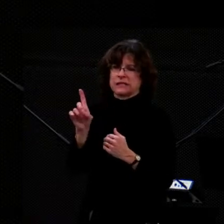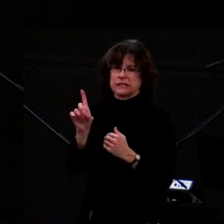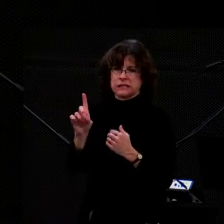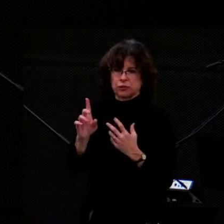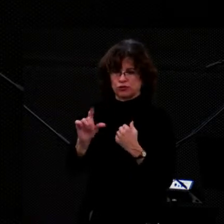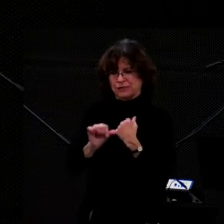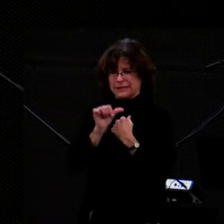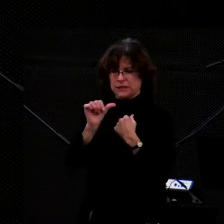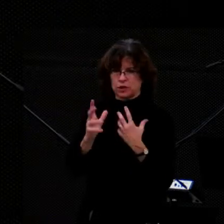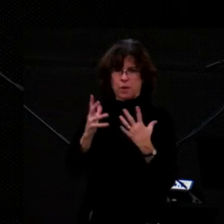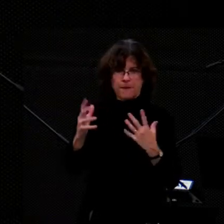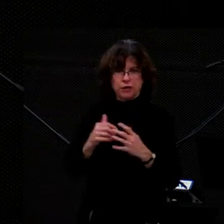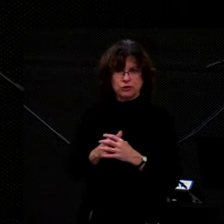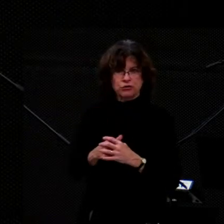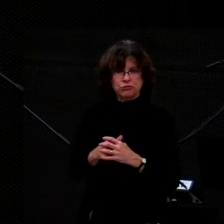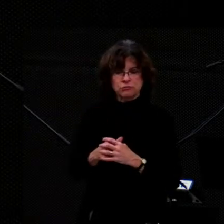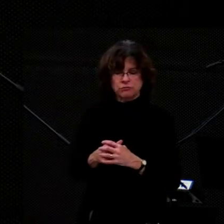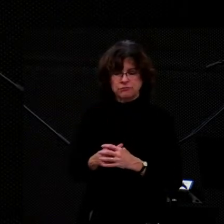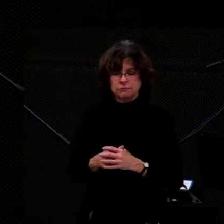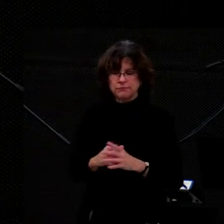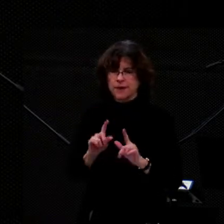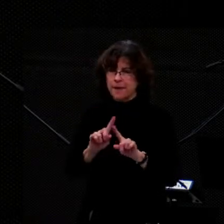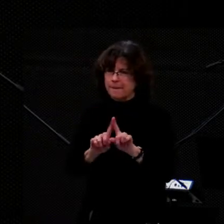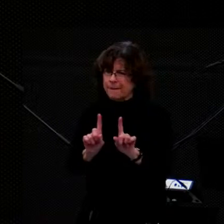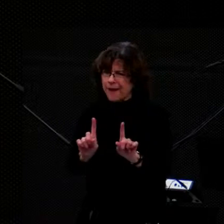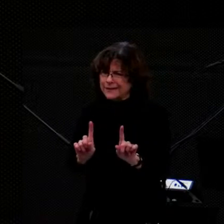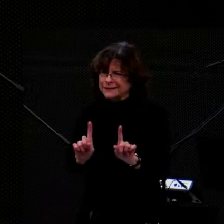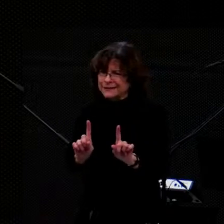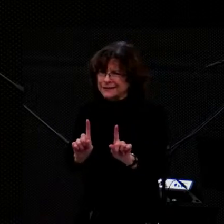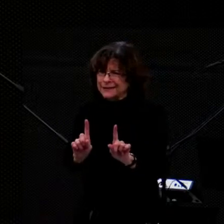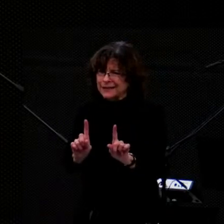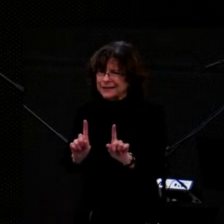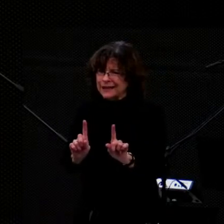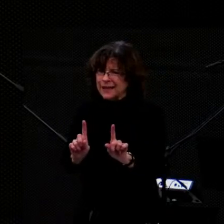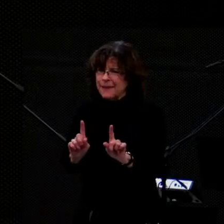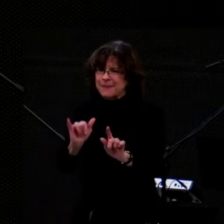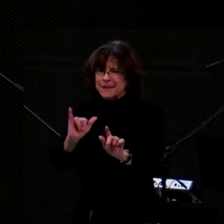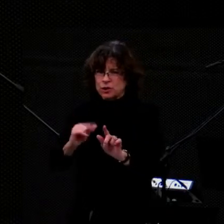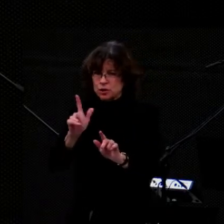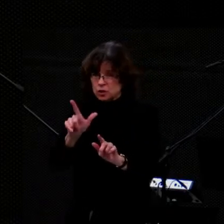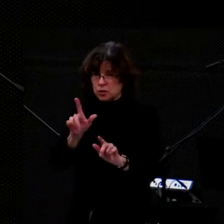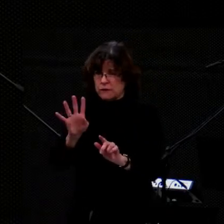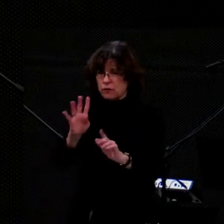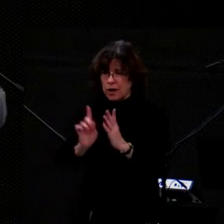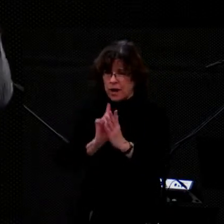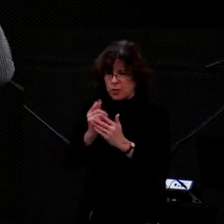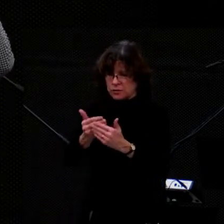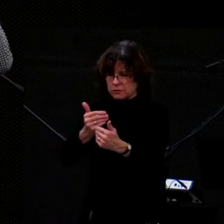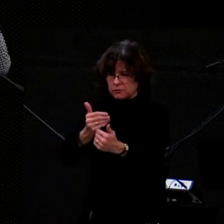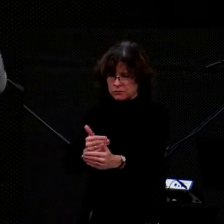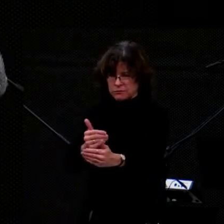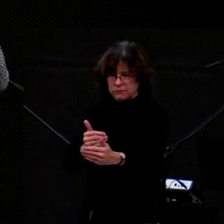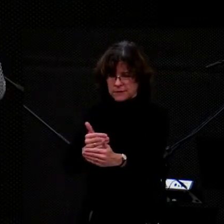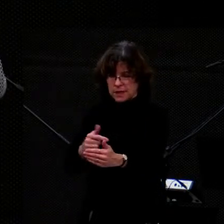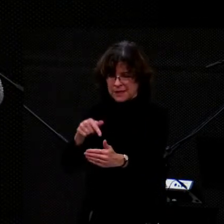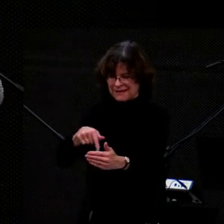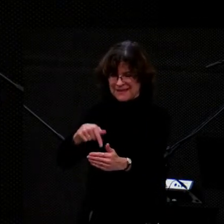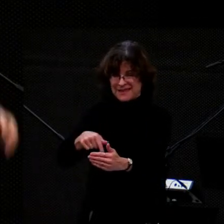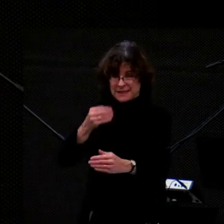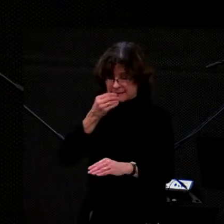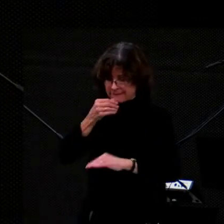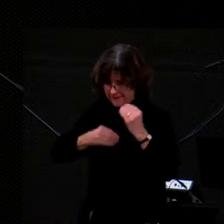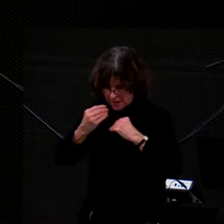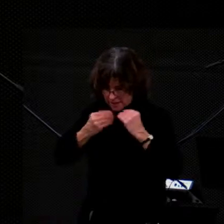But before the banquet happens the next night, we're going to see a long, elaborate series of